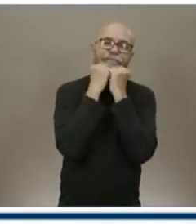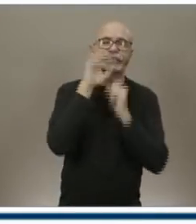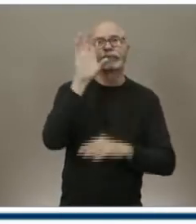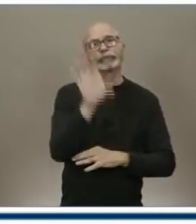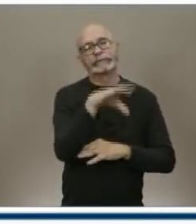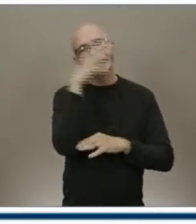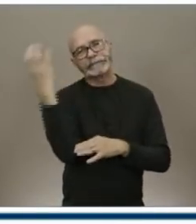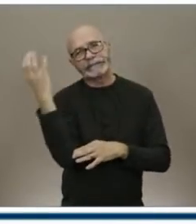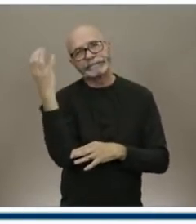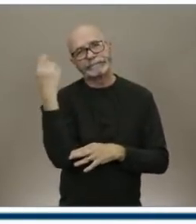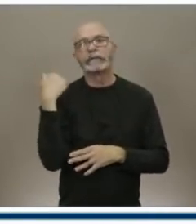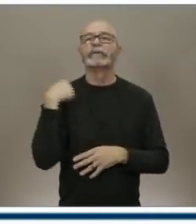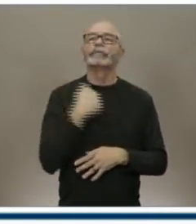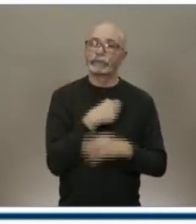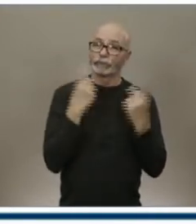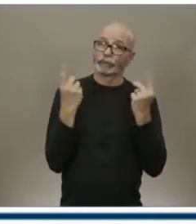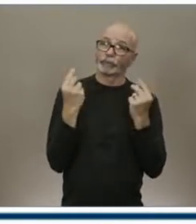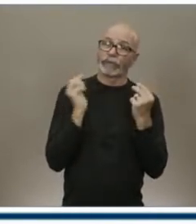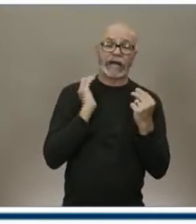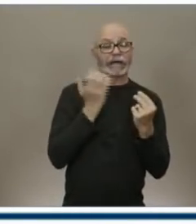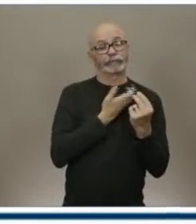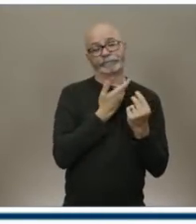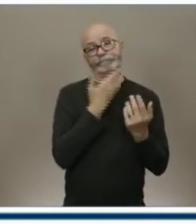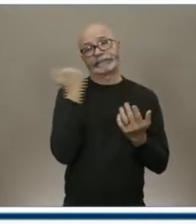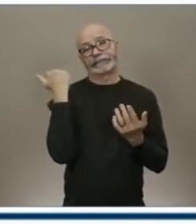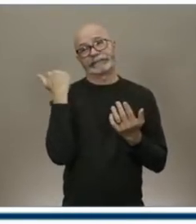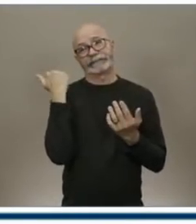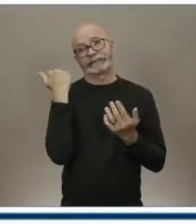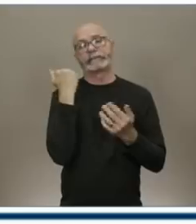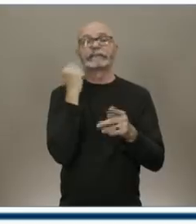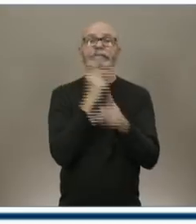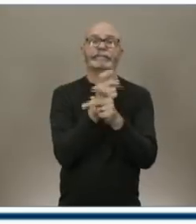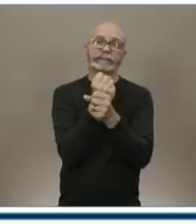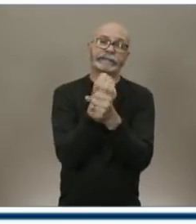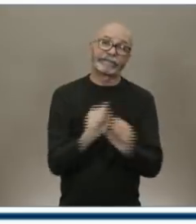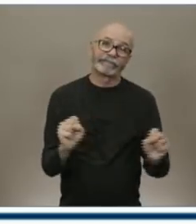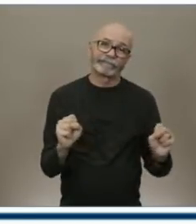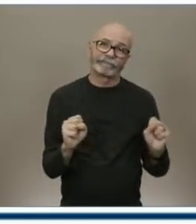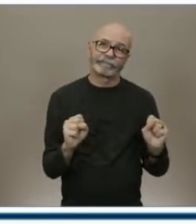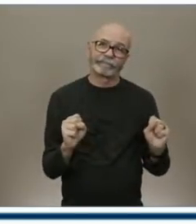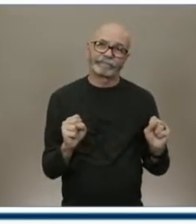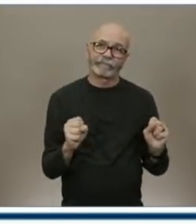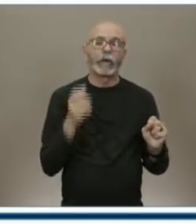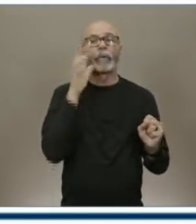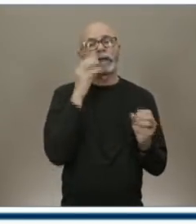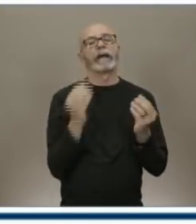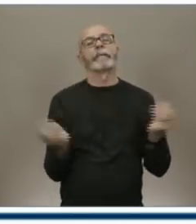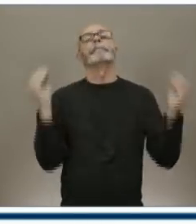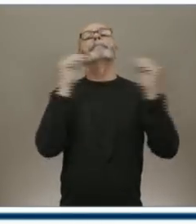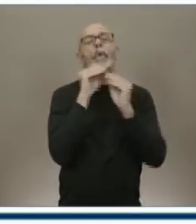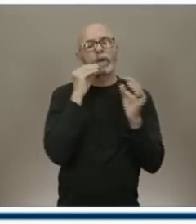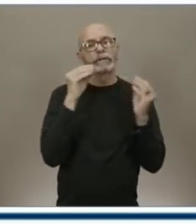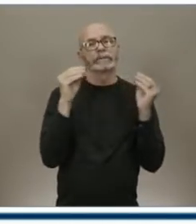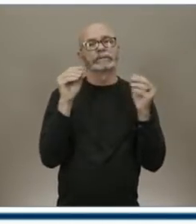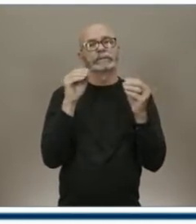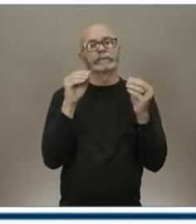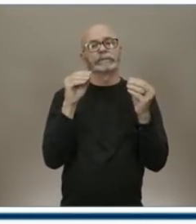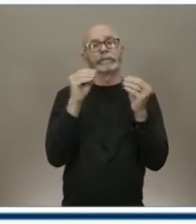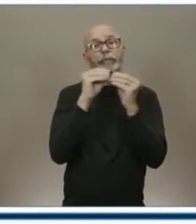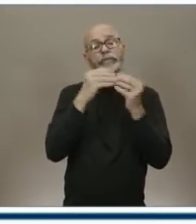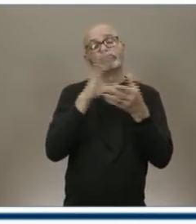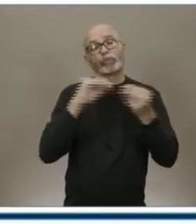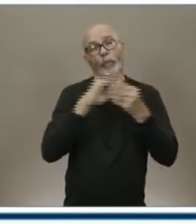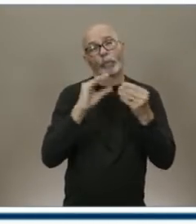to do our best to keep you safe. We will have more to say about this next week. And I know this is hard